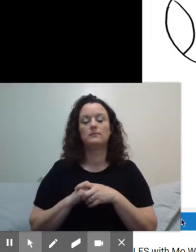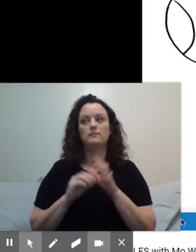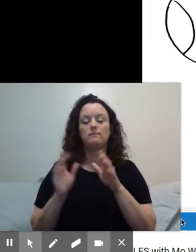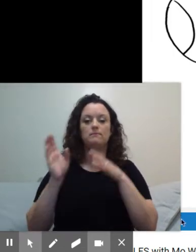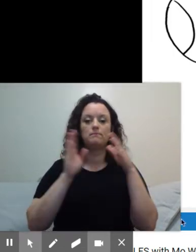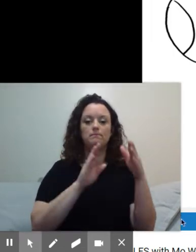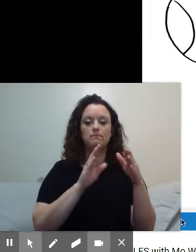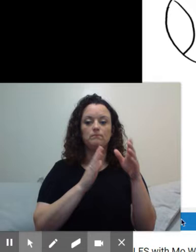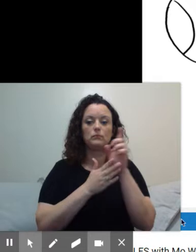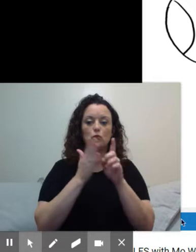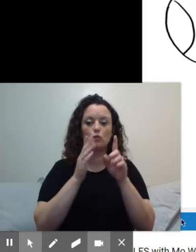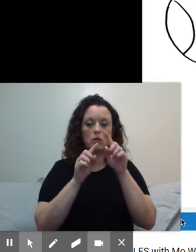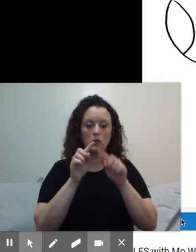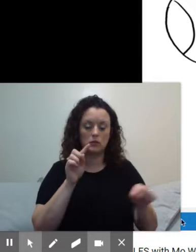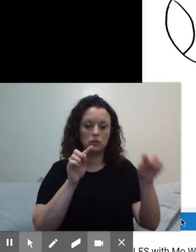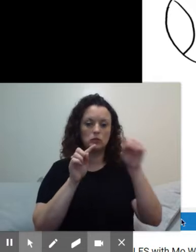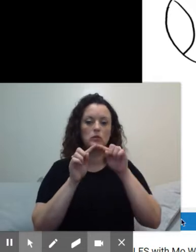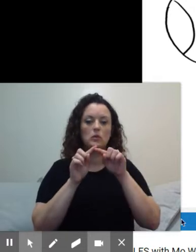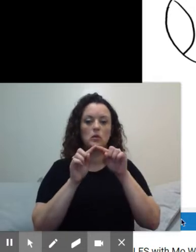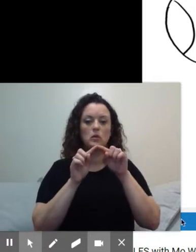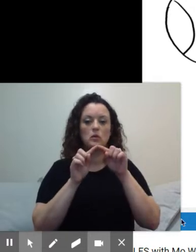I could draw a circle.